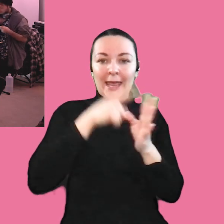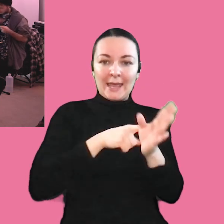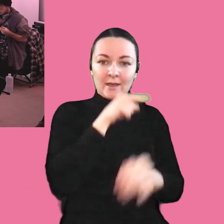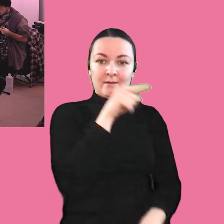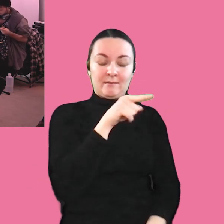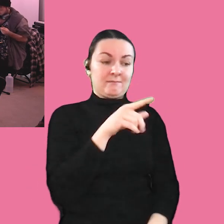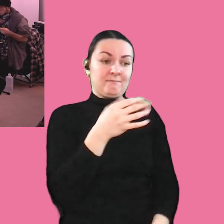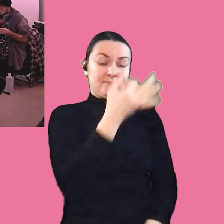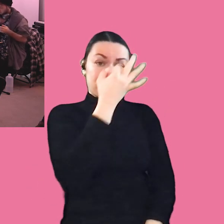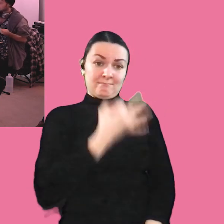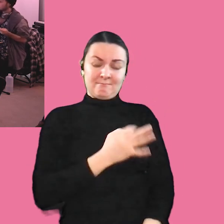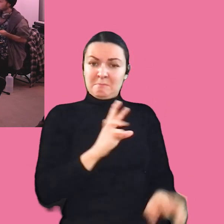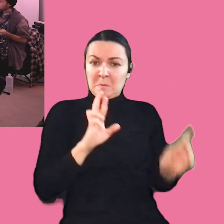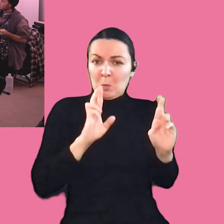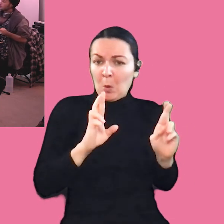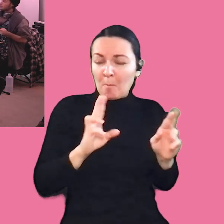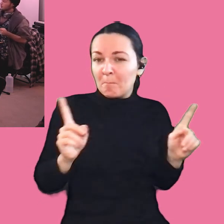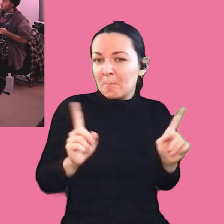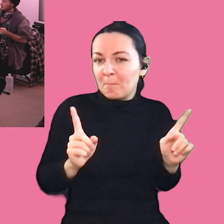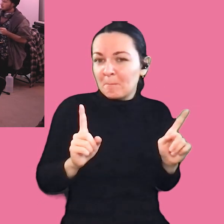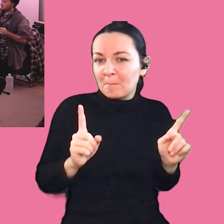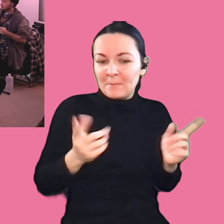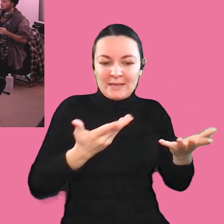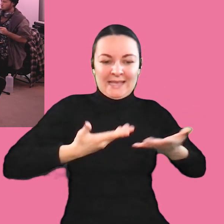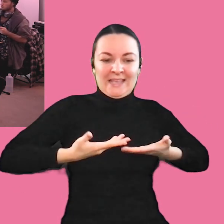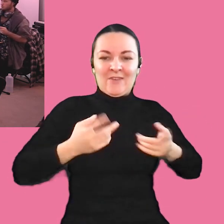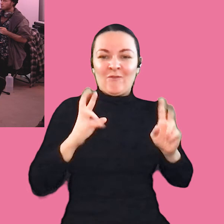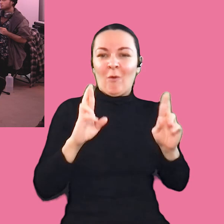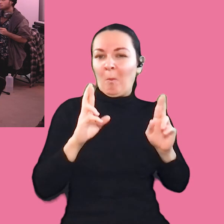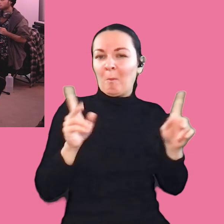And the question was, what gives you hope? And for